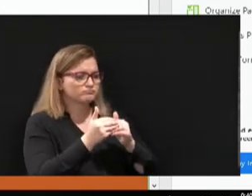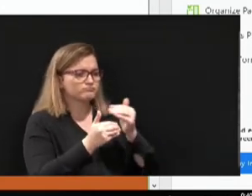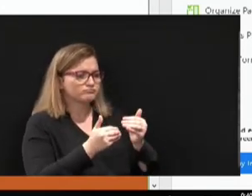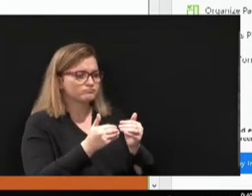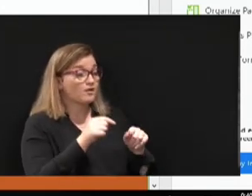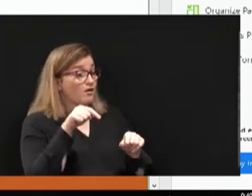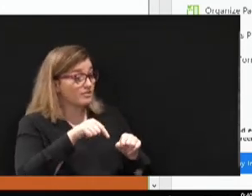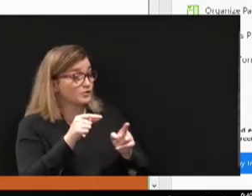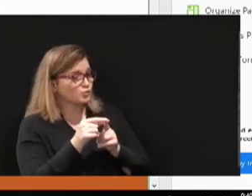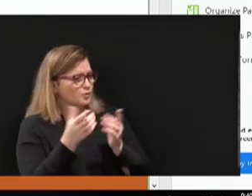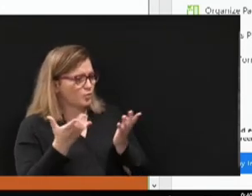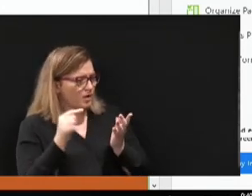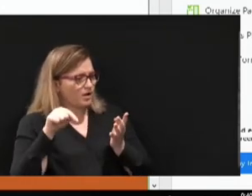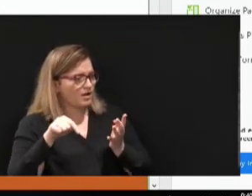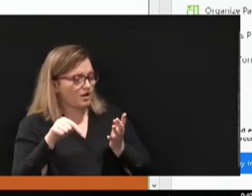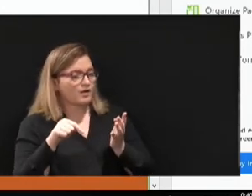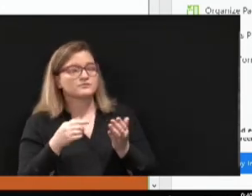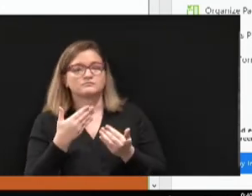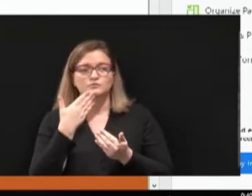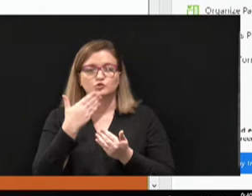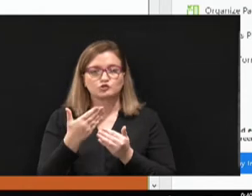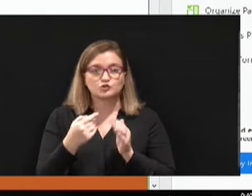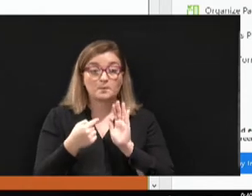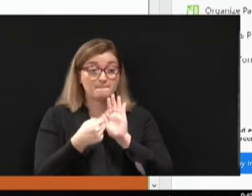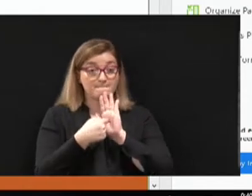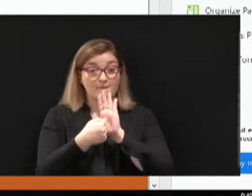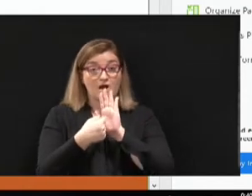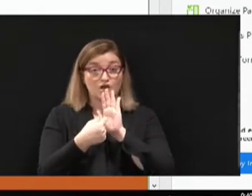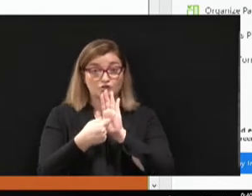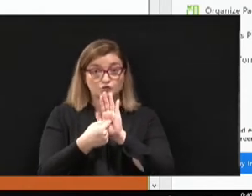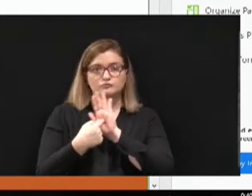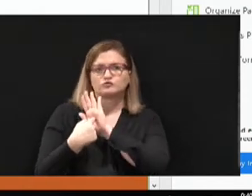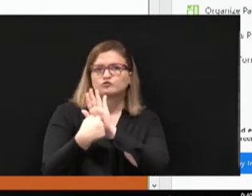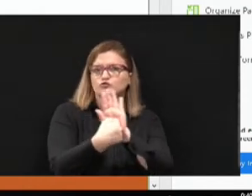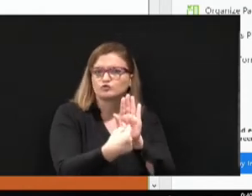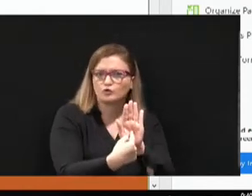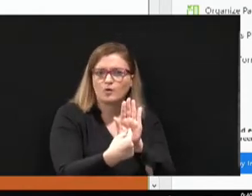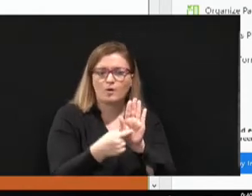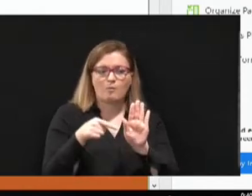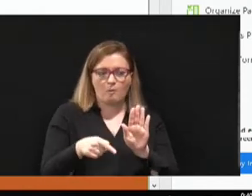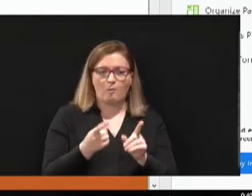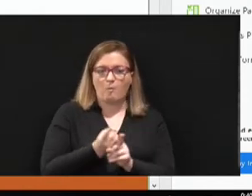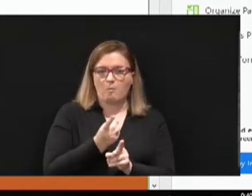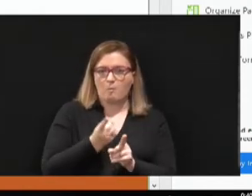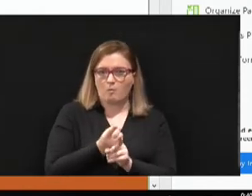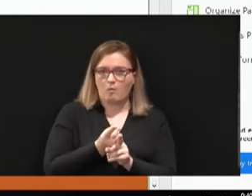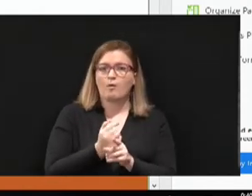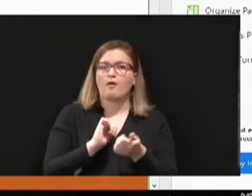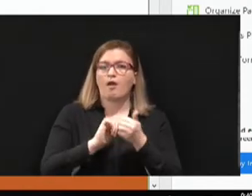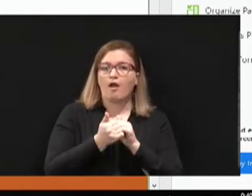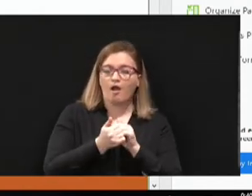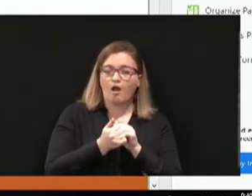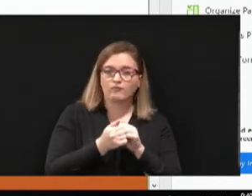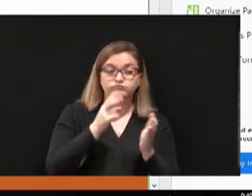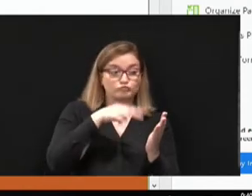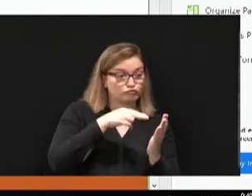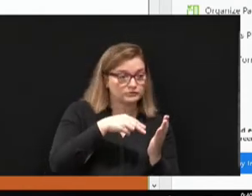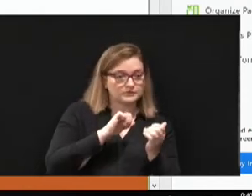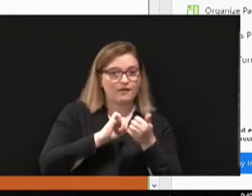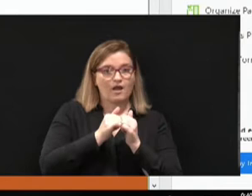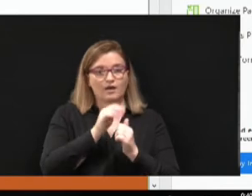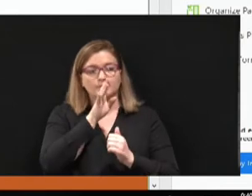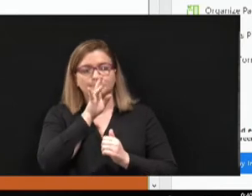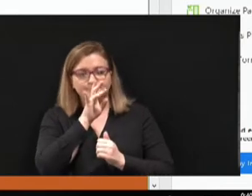They really benefit from modeling. Those read-alouds that we've gotten rid of in some instances are